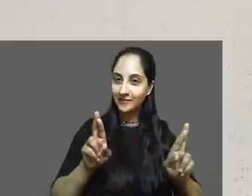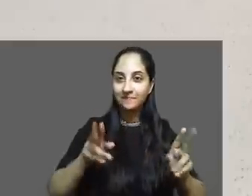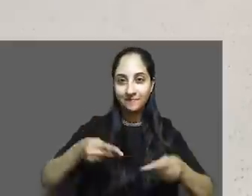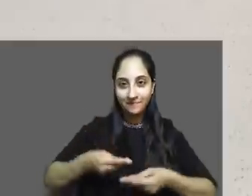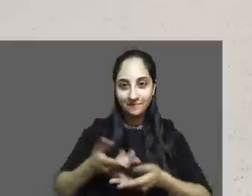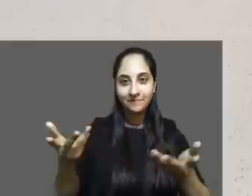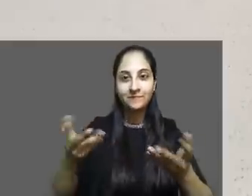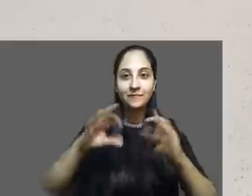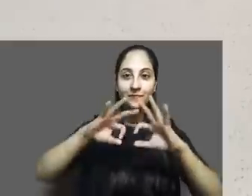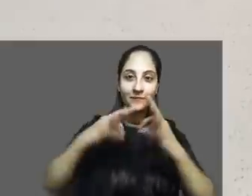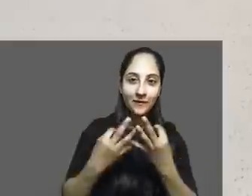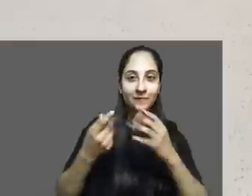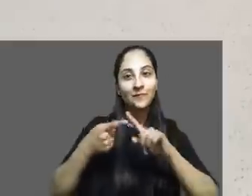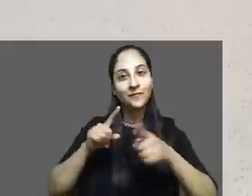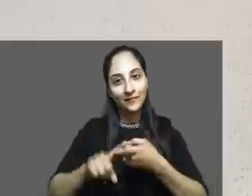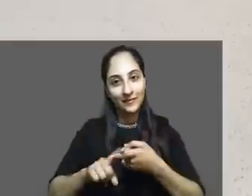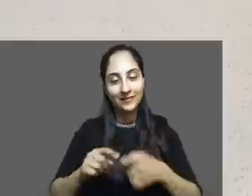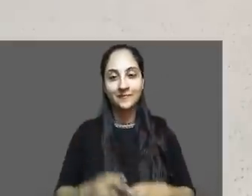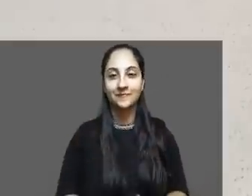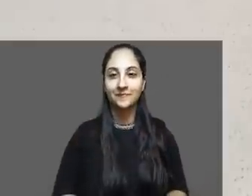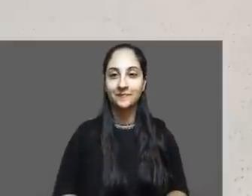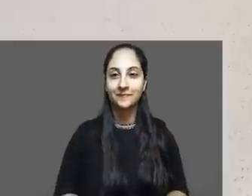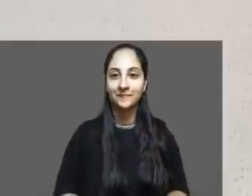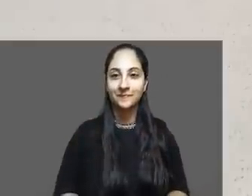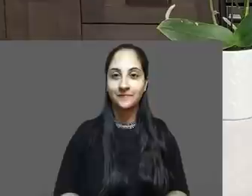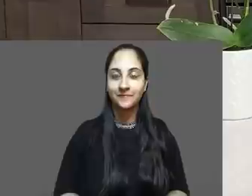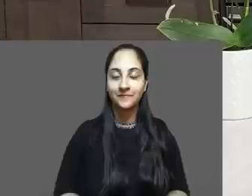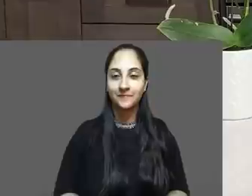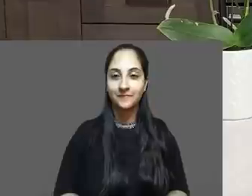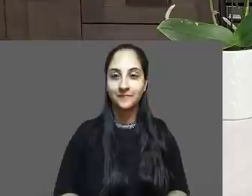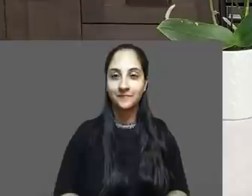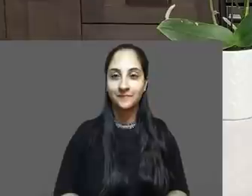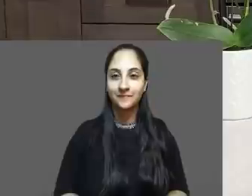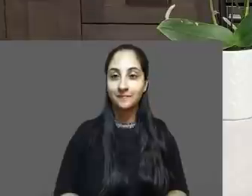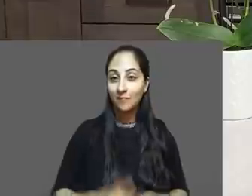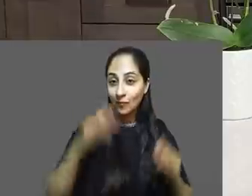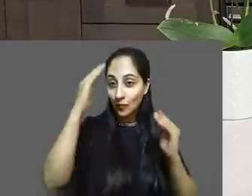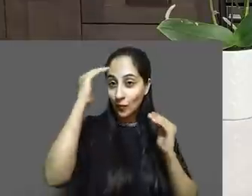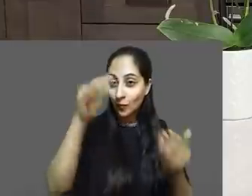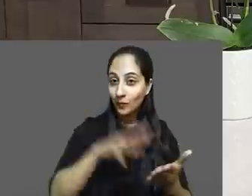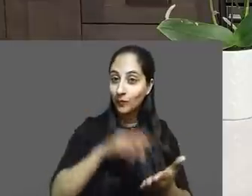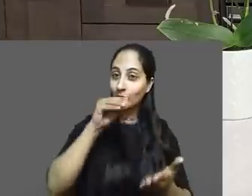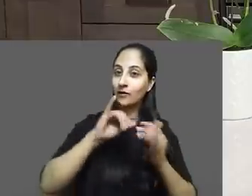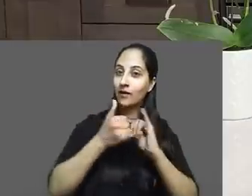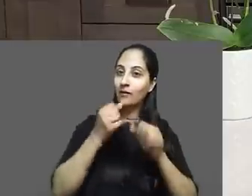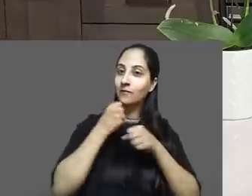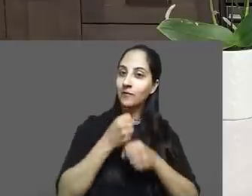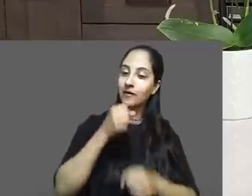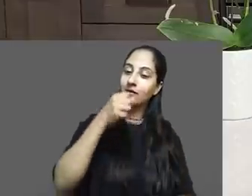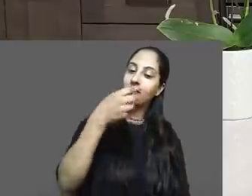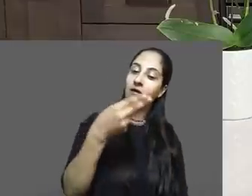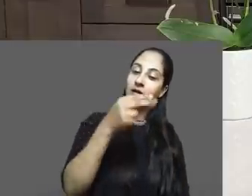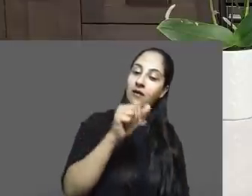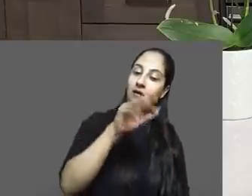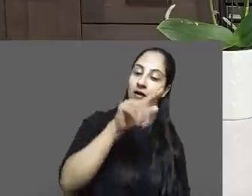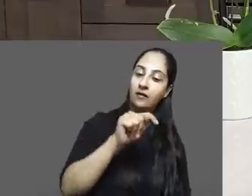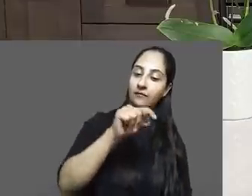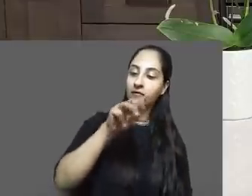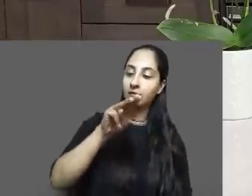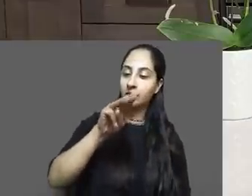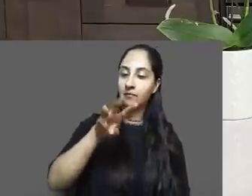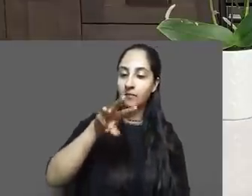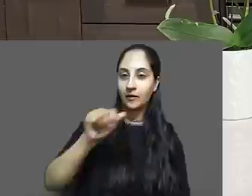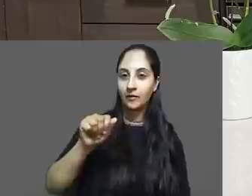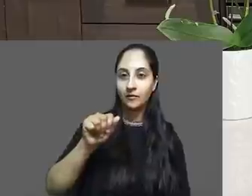and ready to serve it to our friends and families. I hope that gives you a good insight of how to make